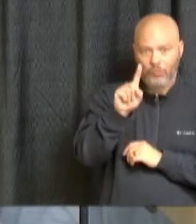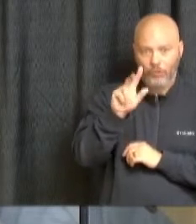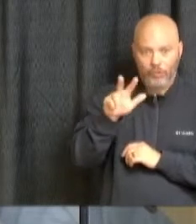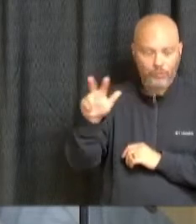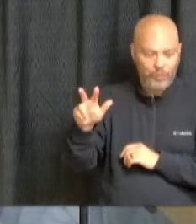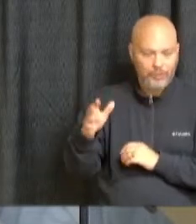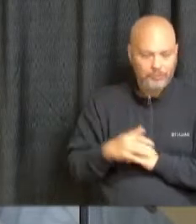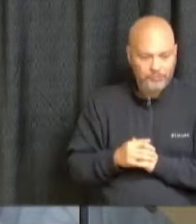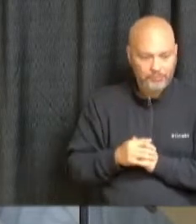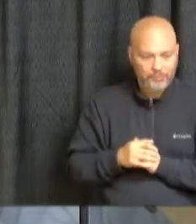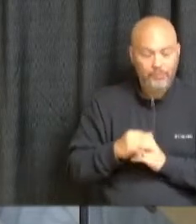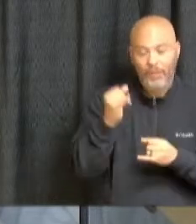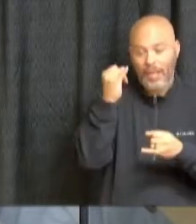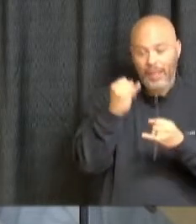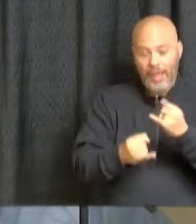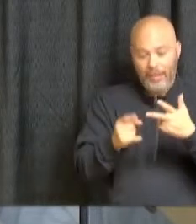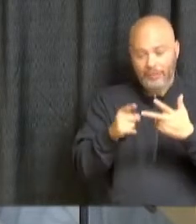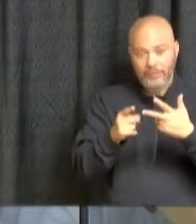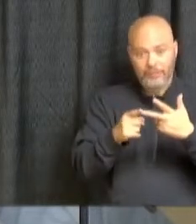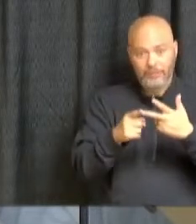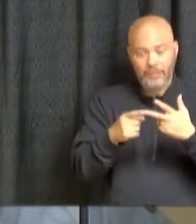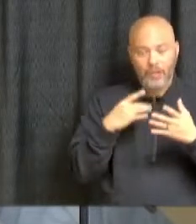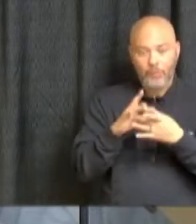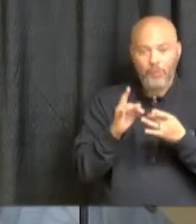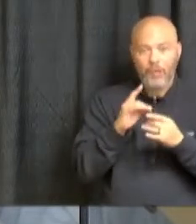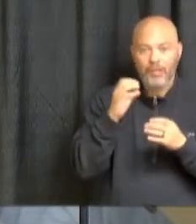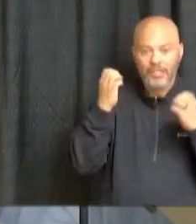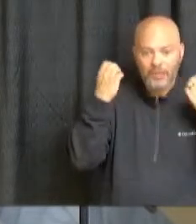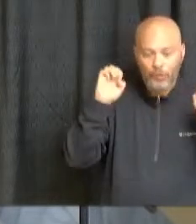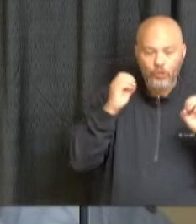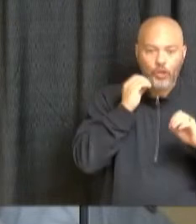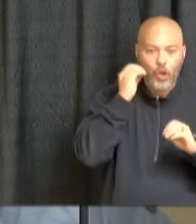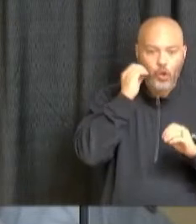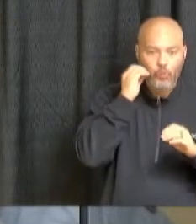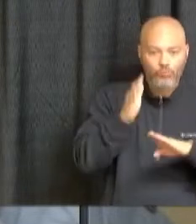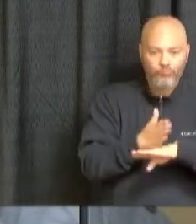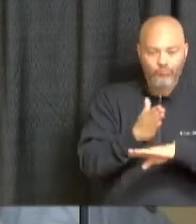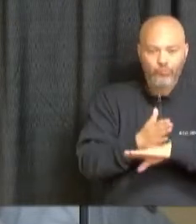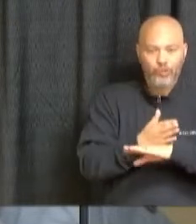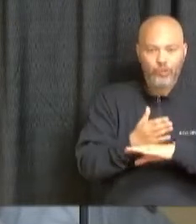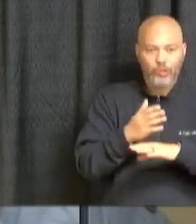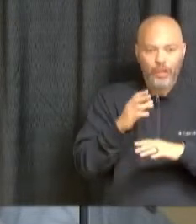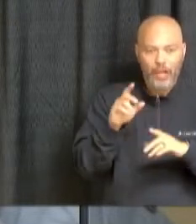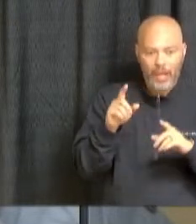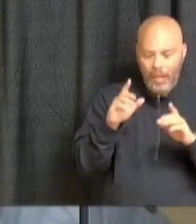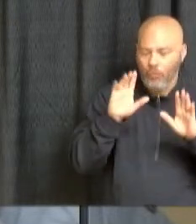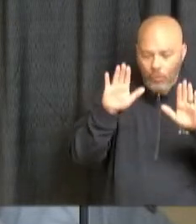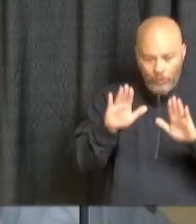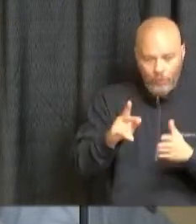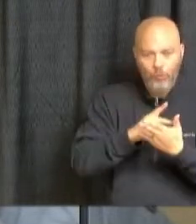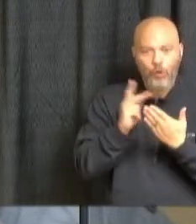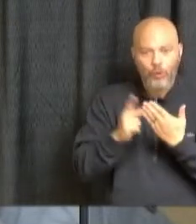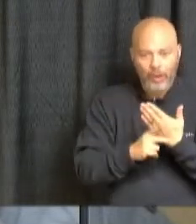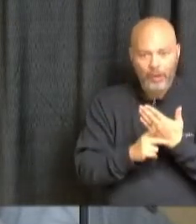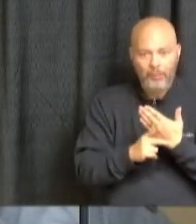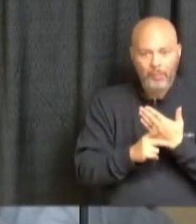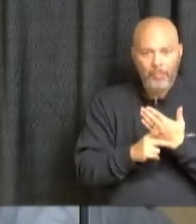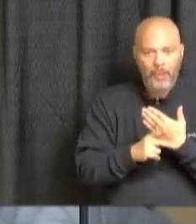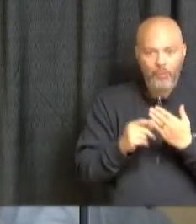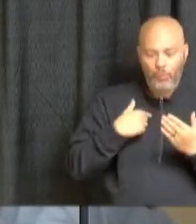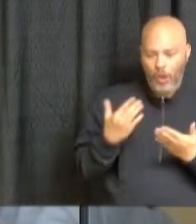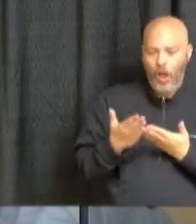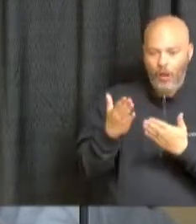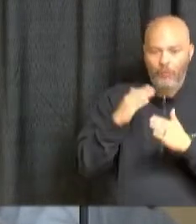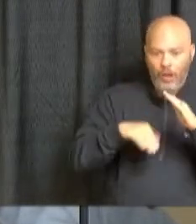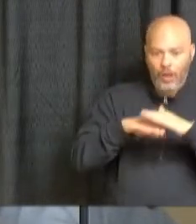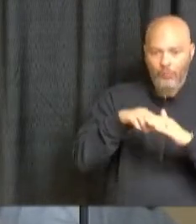931-648-6133. And the last thing I want to mention is the Emergency Home Rehab Program. Again, a great program. We offer